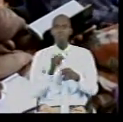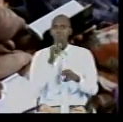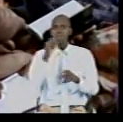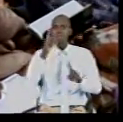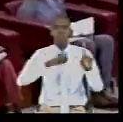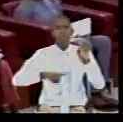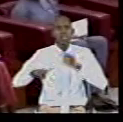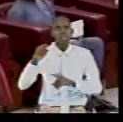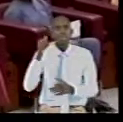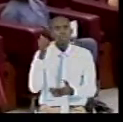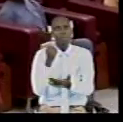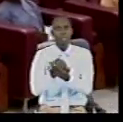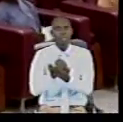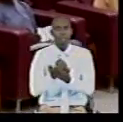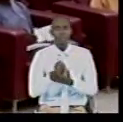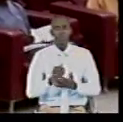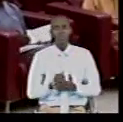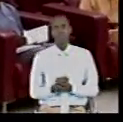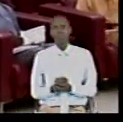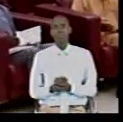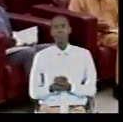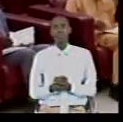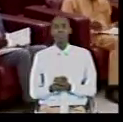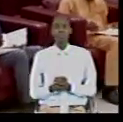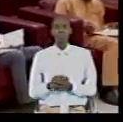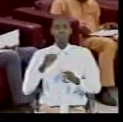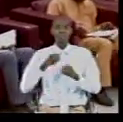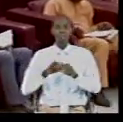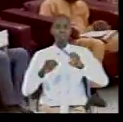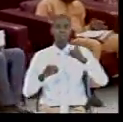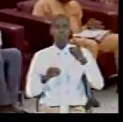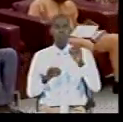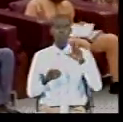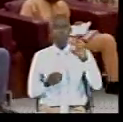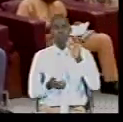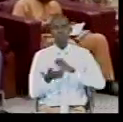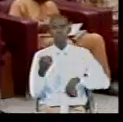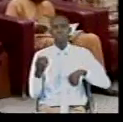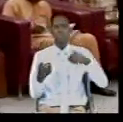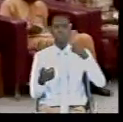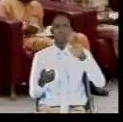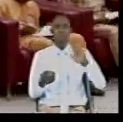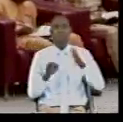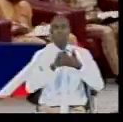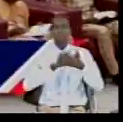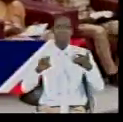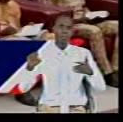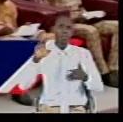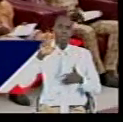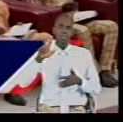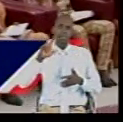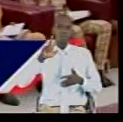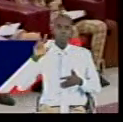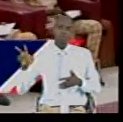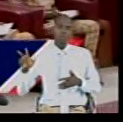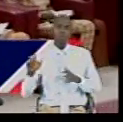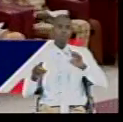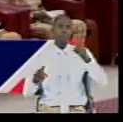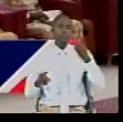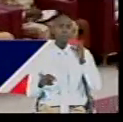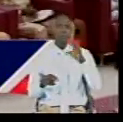now? Amen. In 1 Corinthians chapter 15, reading from verse 33. 1 Corinthians